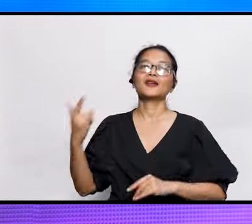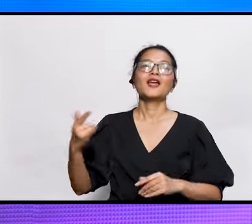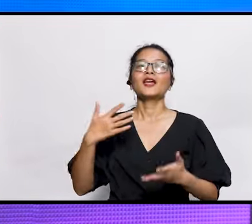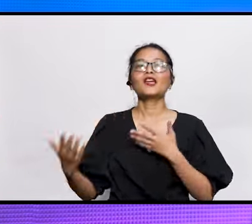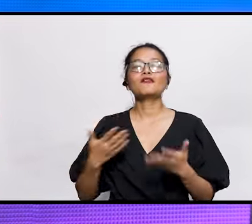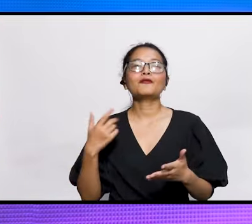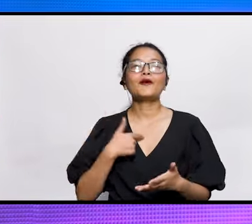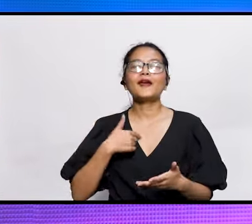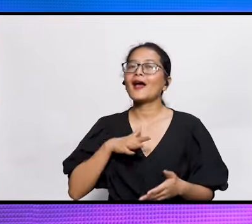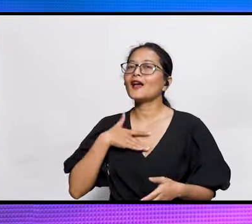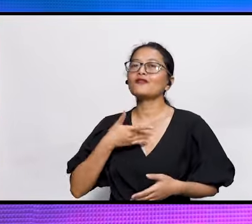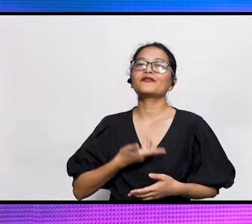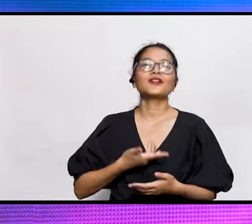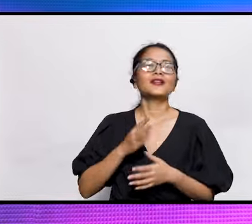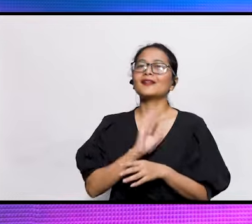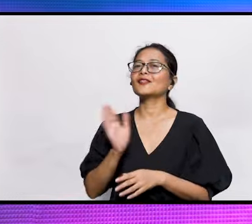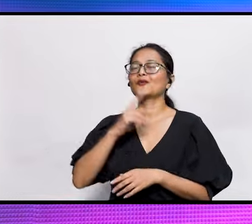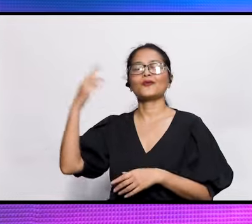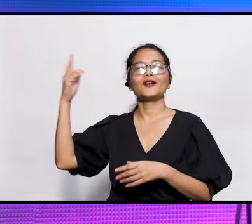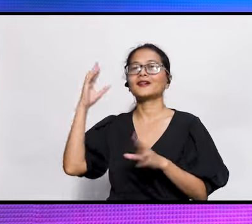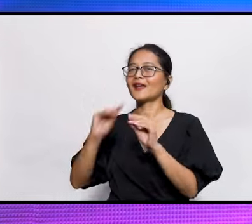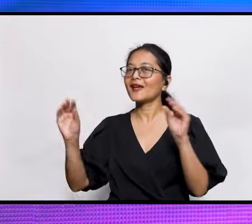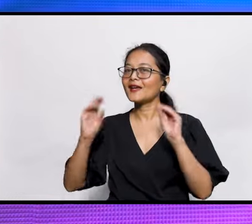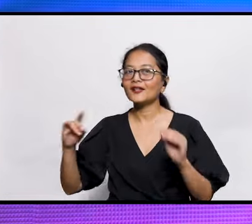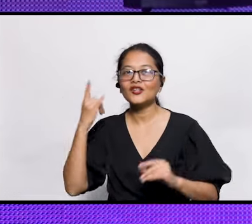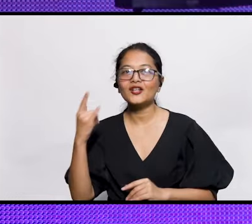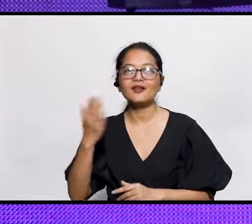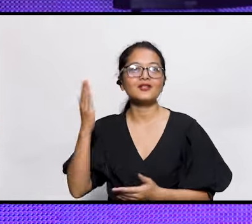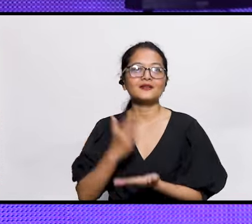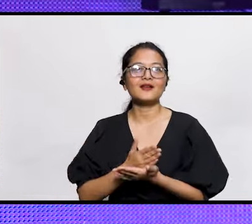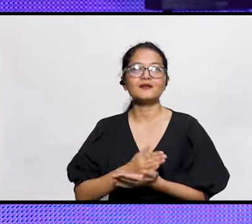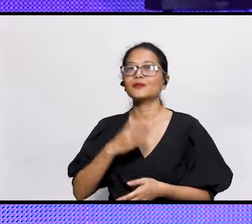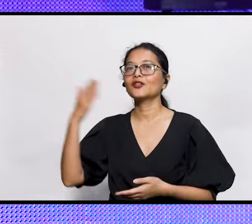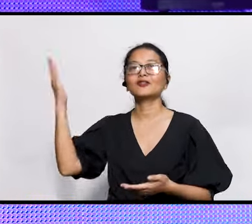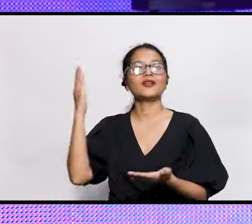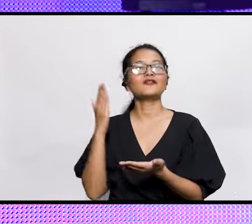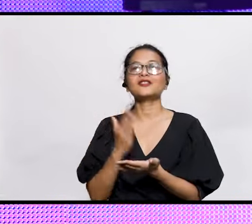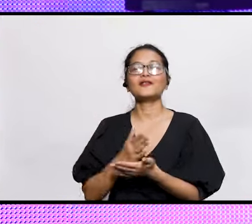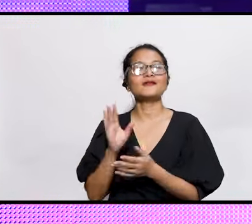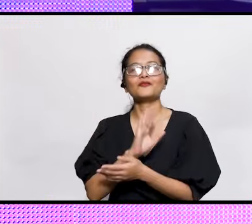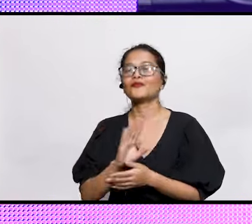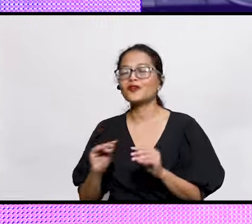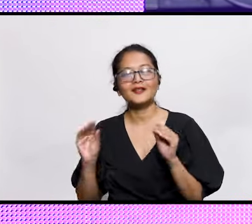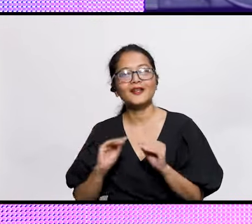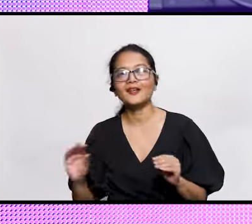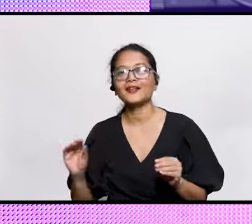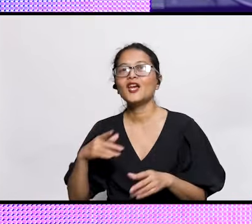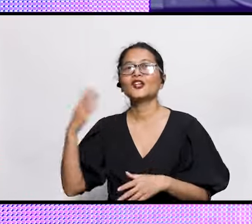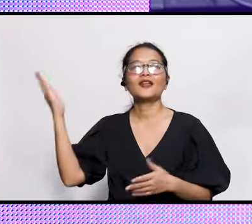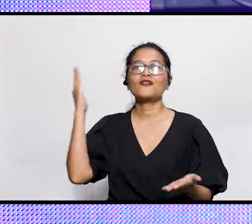working Even when I don't feel it you're working you never stop you never stop